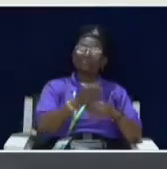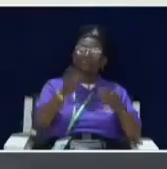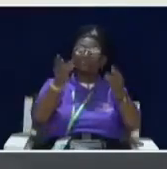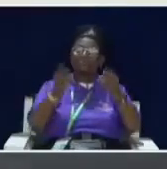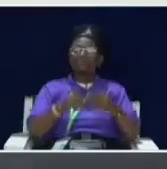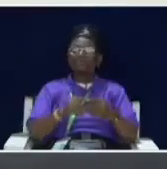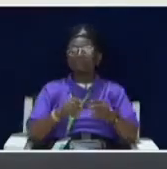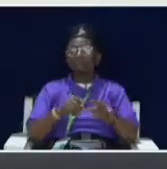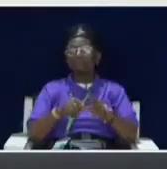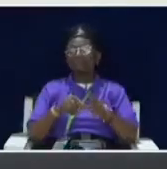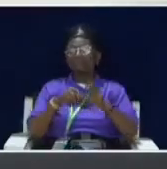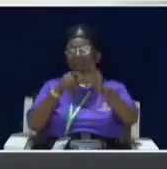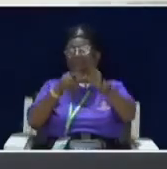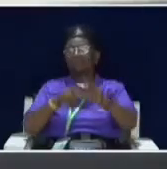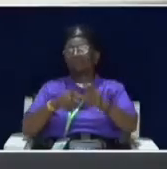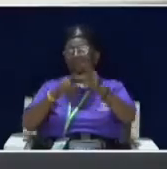wings?